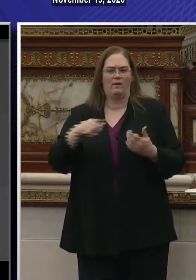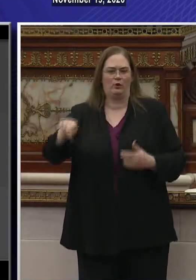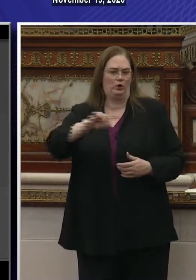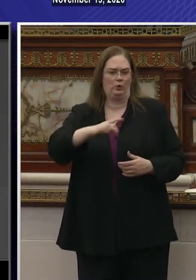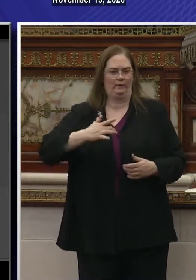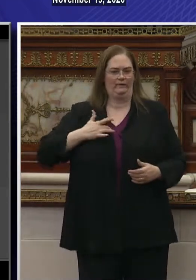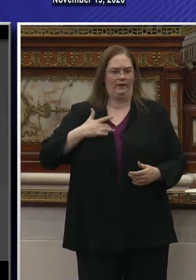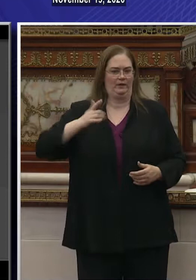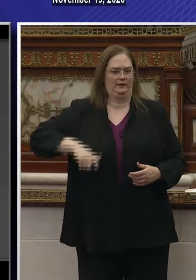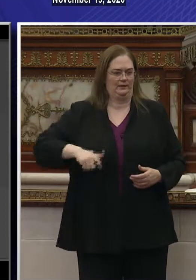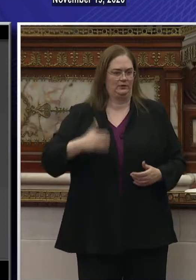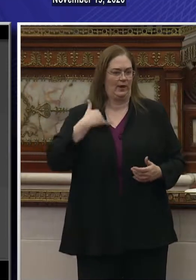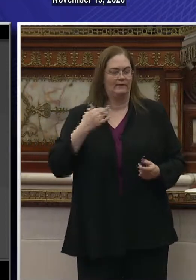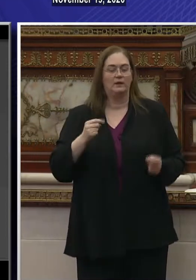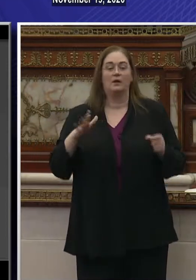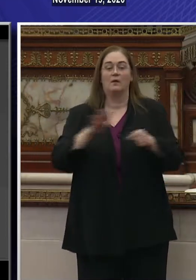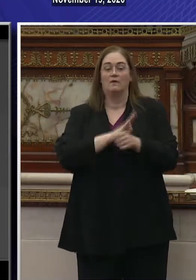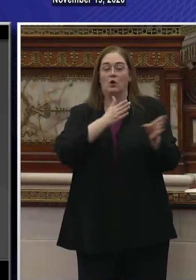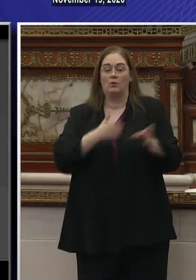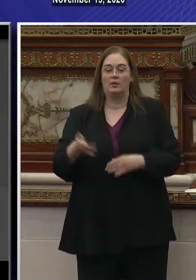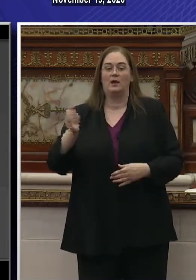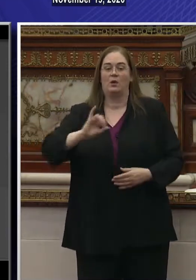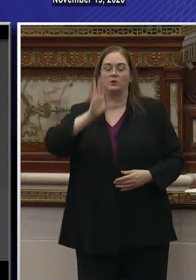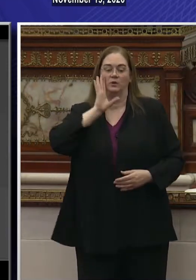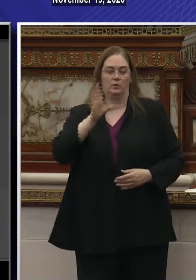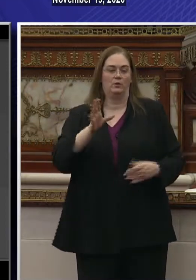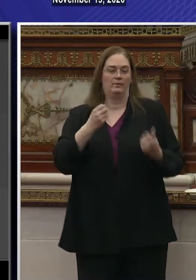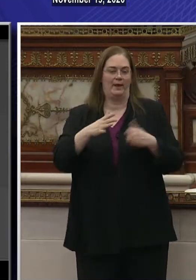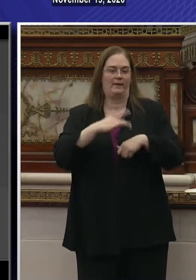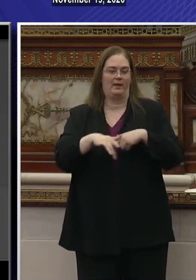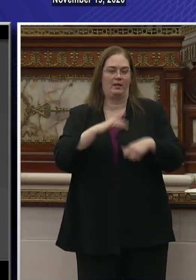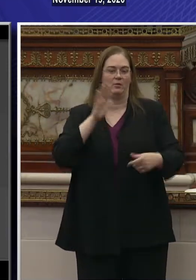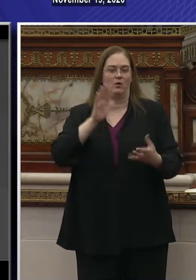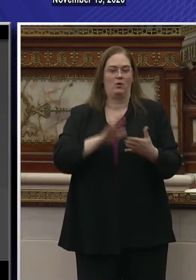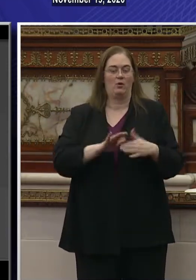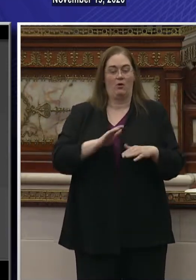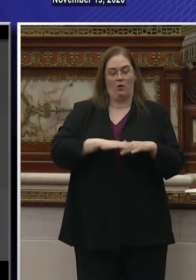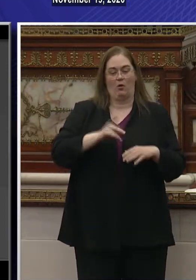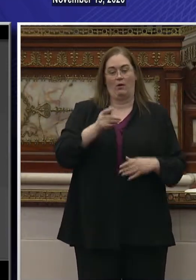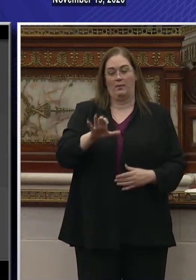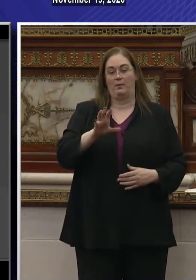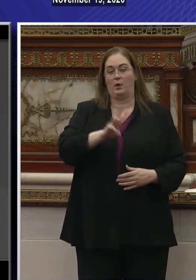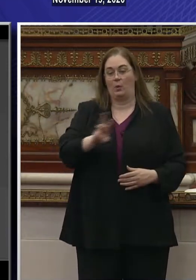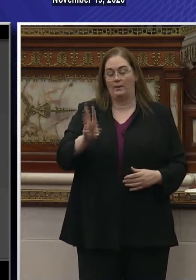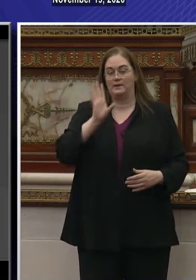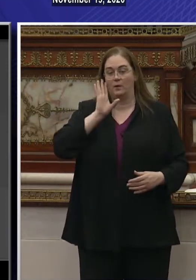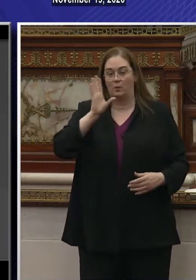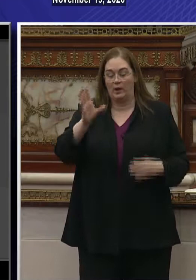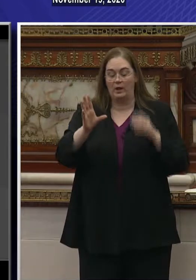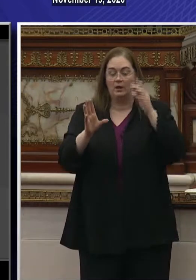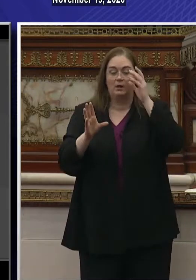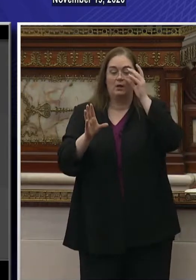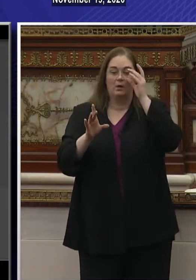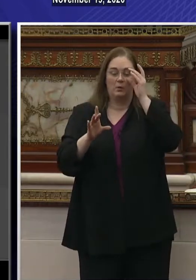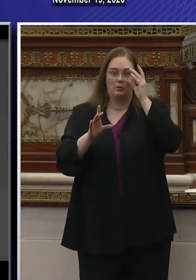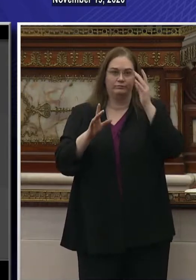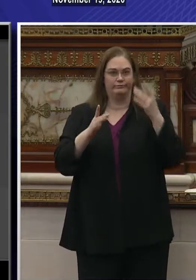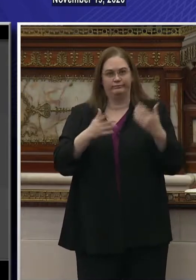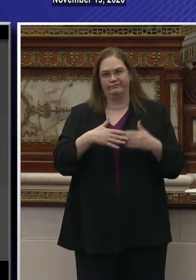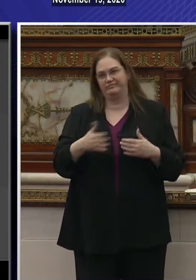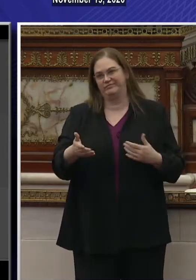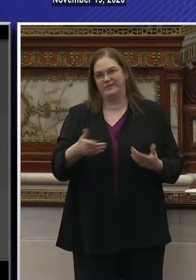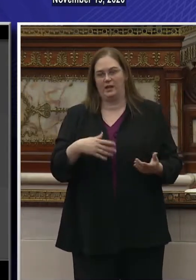to have it. The full plan will also be made available on the public website